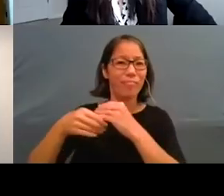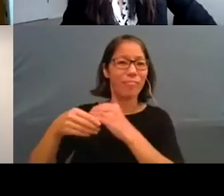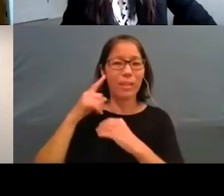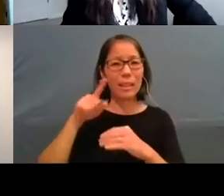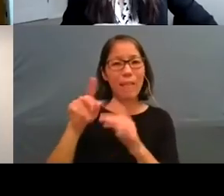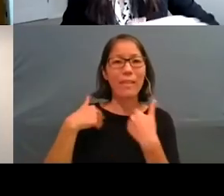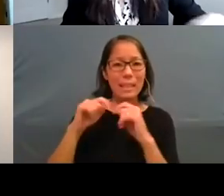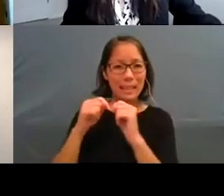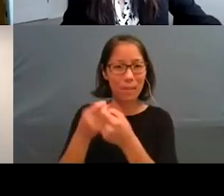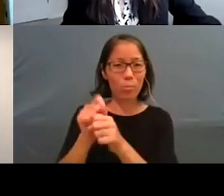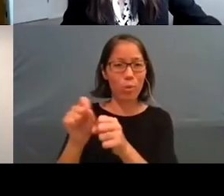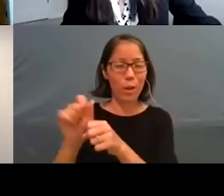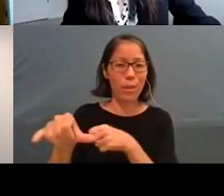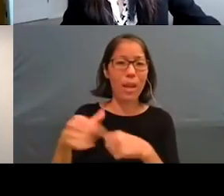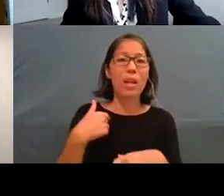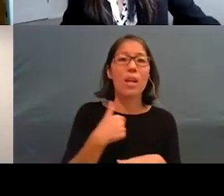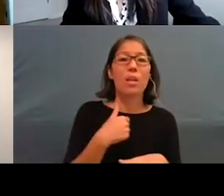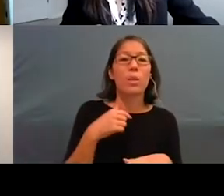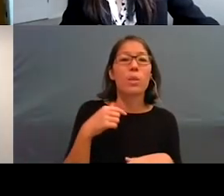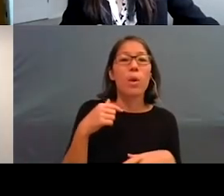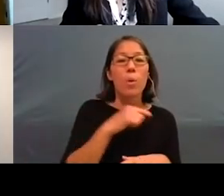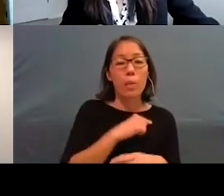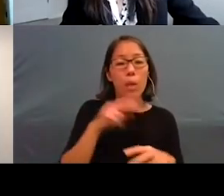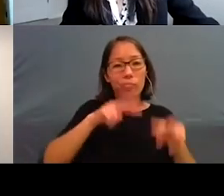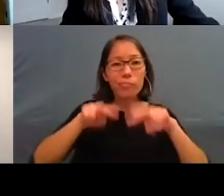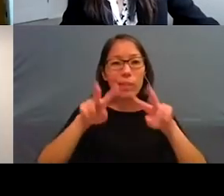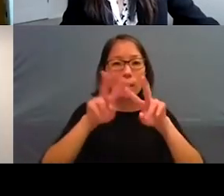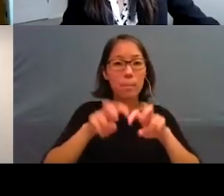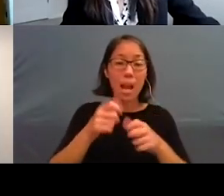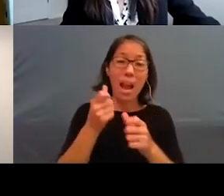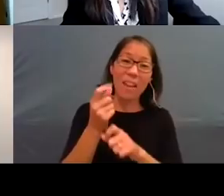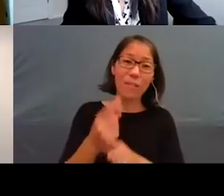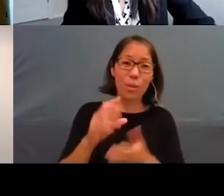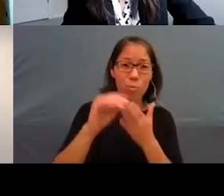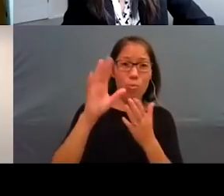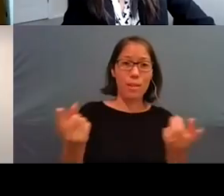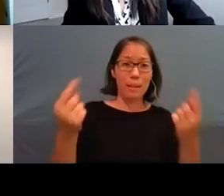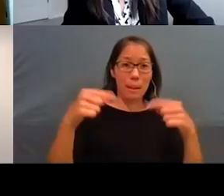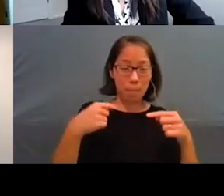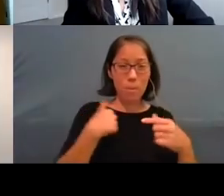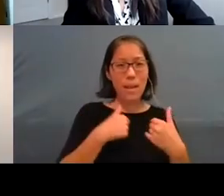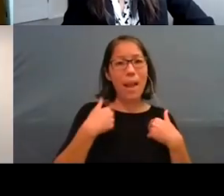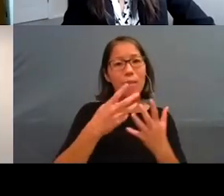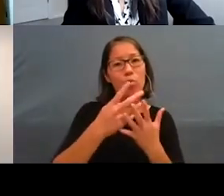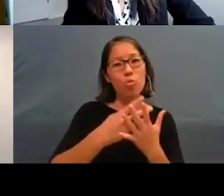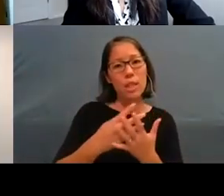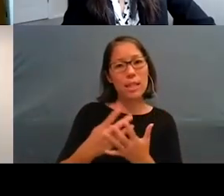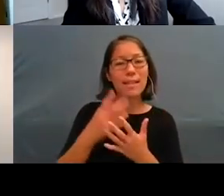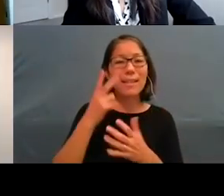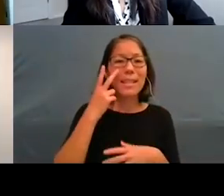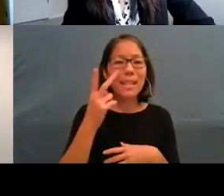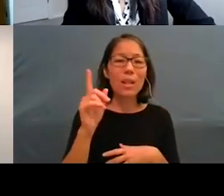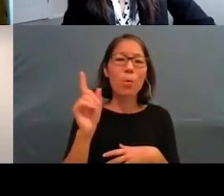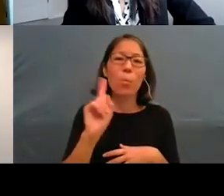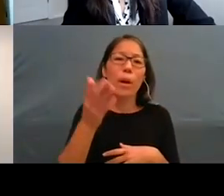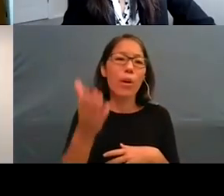are looking at some assessments. Each year when students come to us, we do screeners to see where they are,